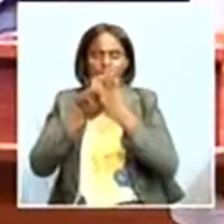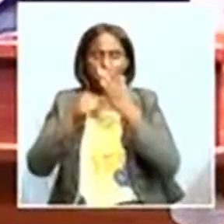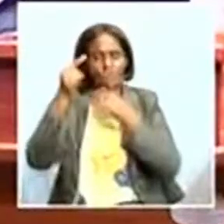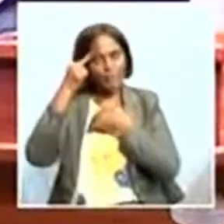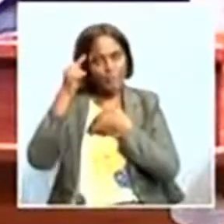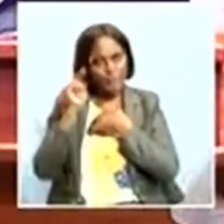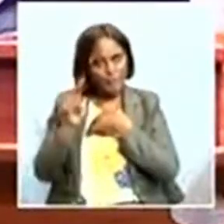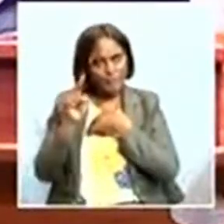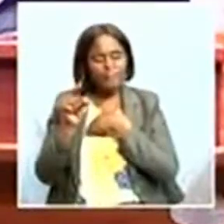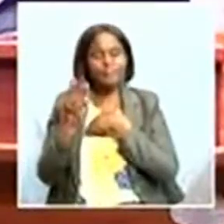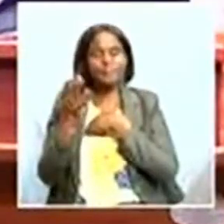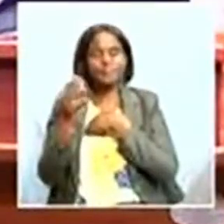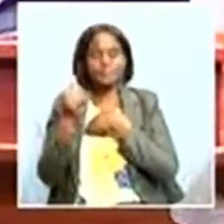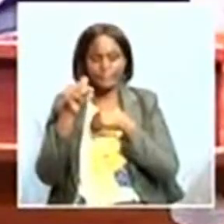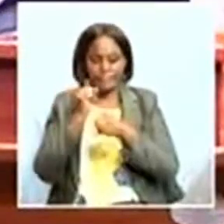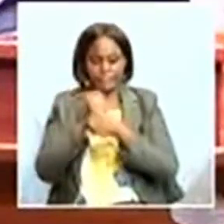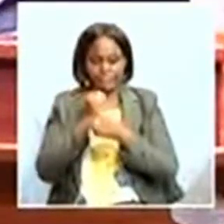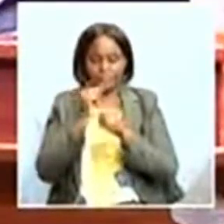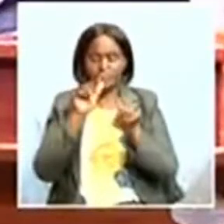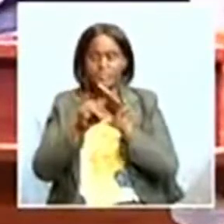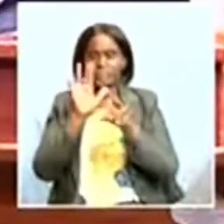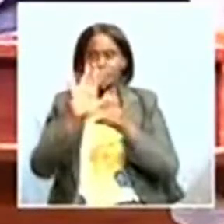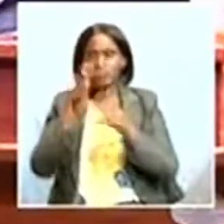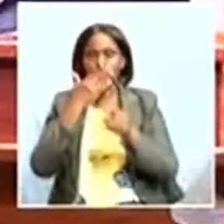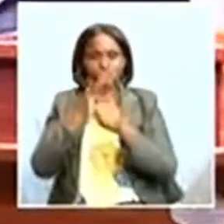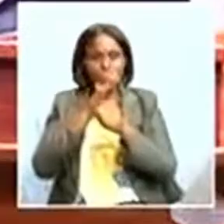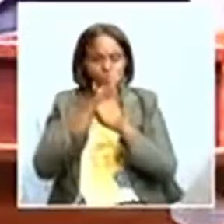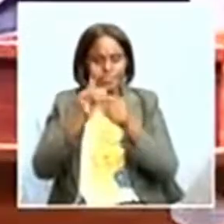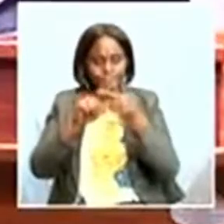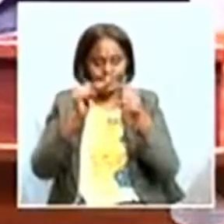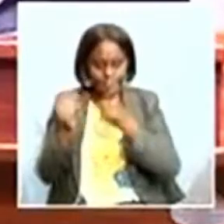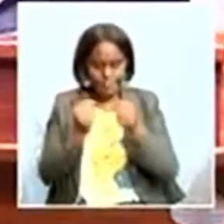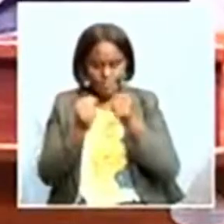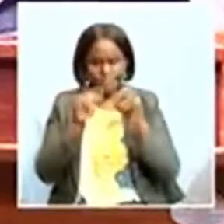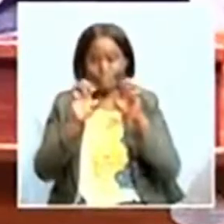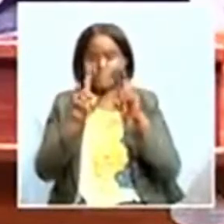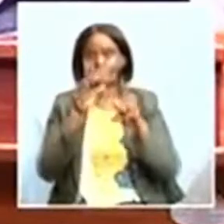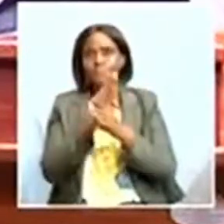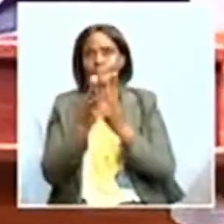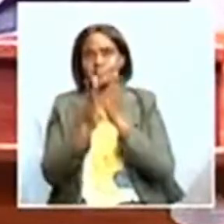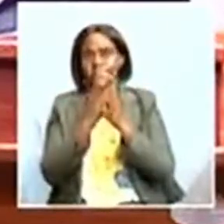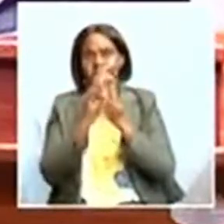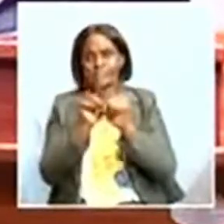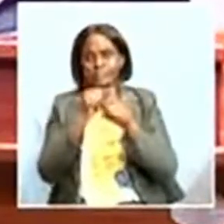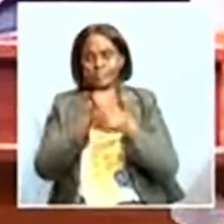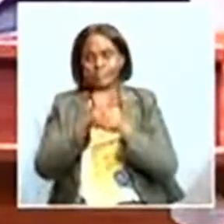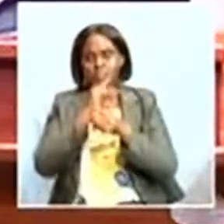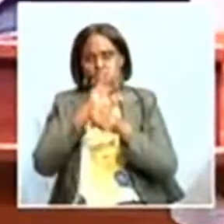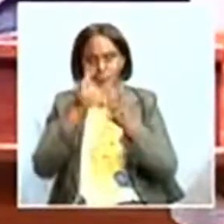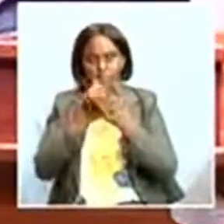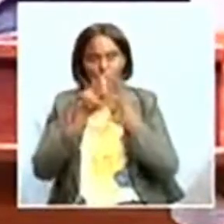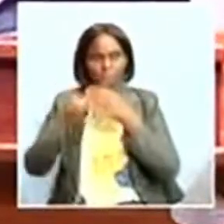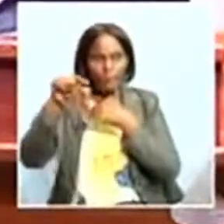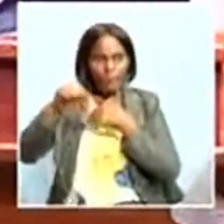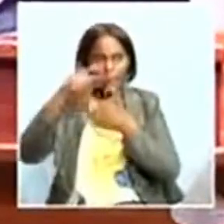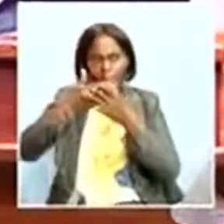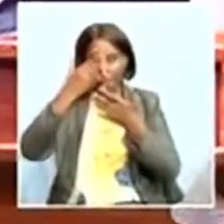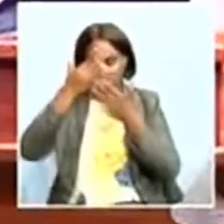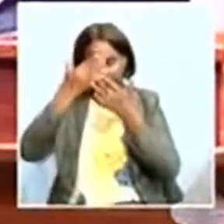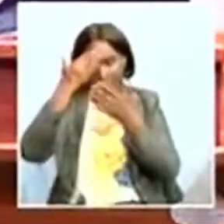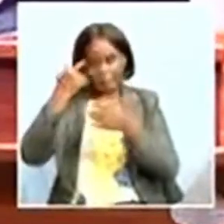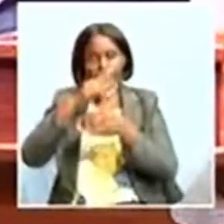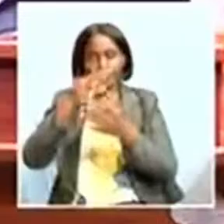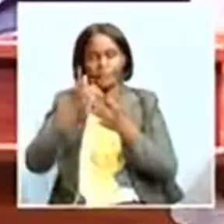is steadfast in its commitment to strengthening education infrastructure and ensuring quality learning for